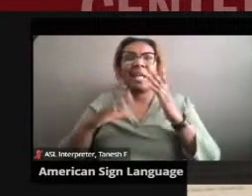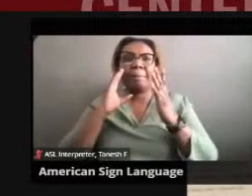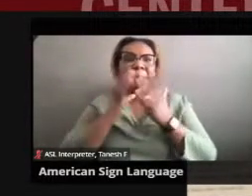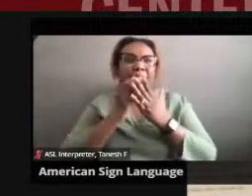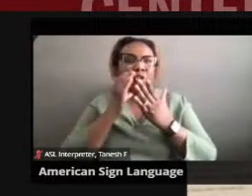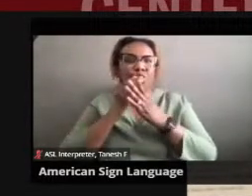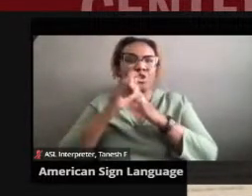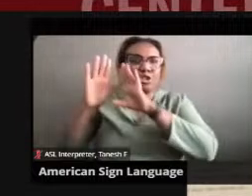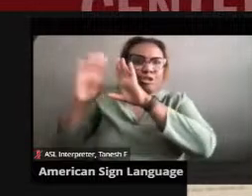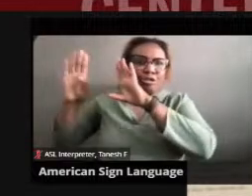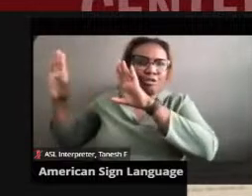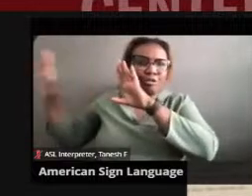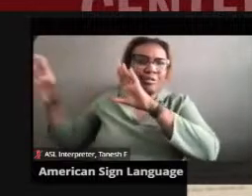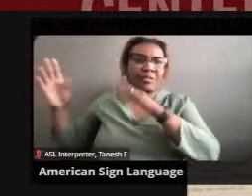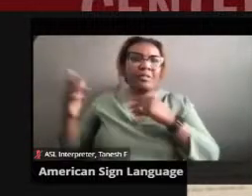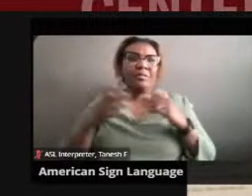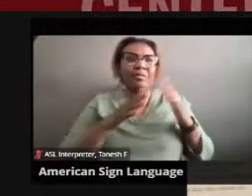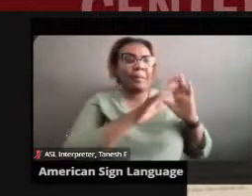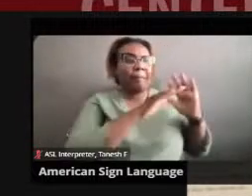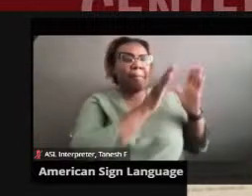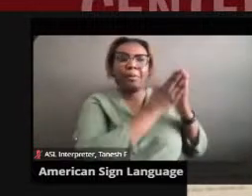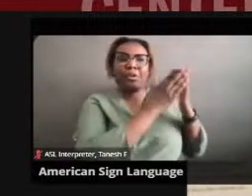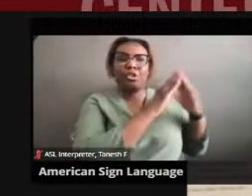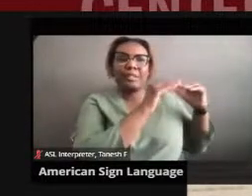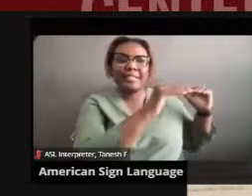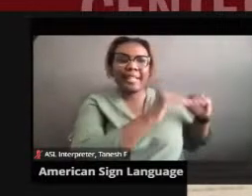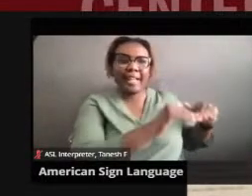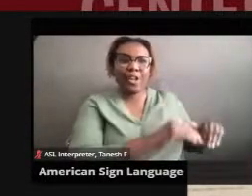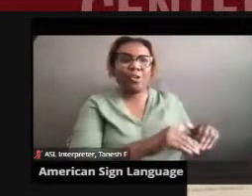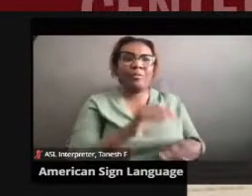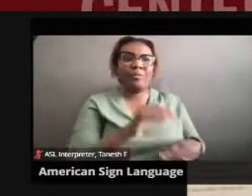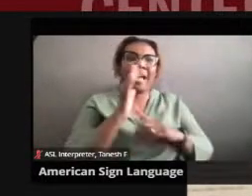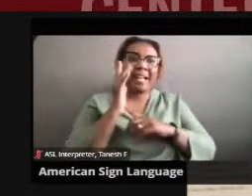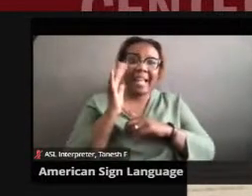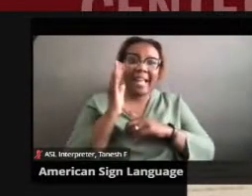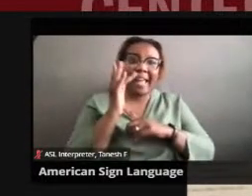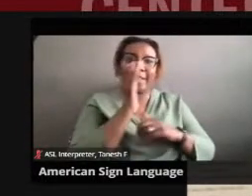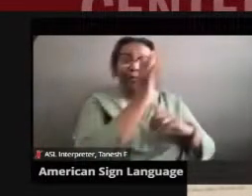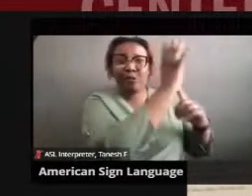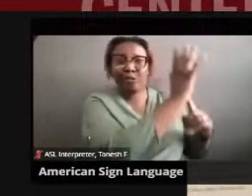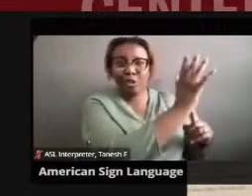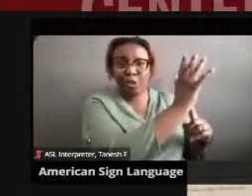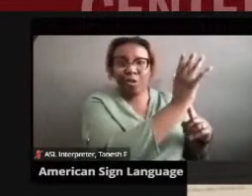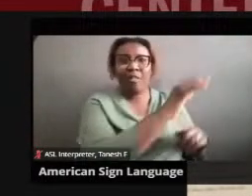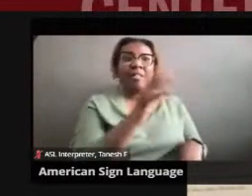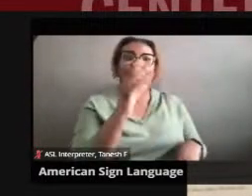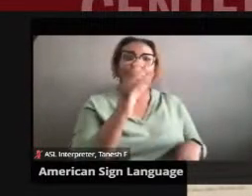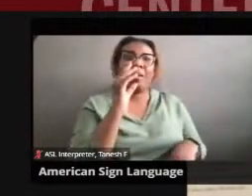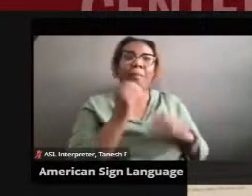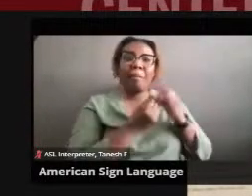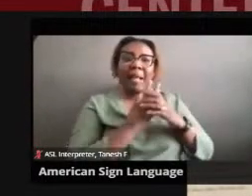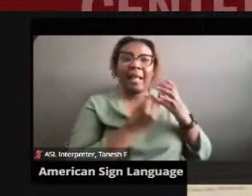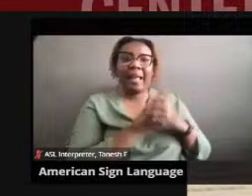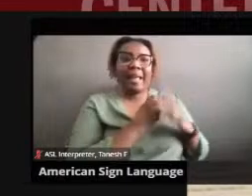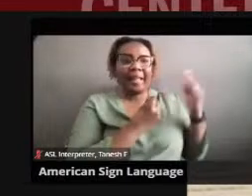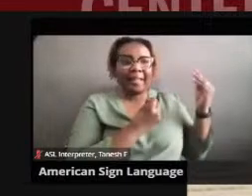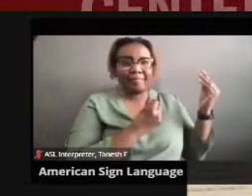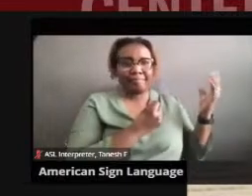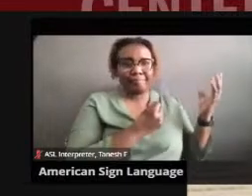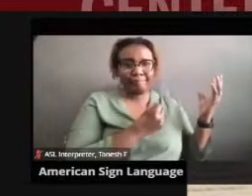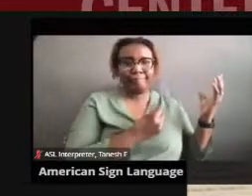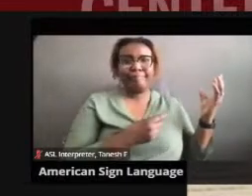some of my favorite books, candles and a fake plant. And I'm wearing a black t-shirt that says Sersha Don